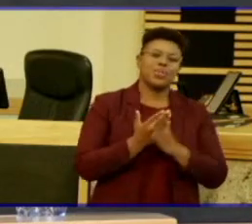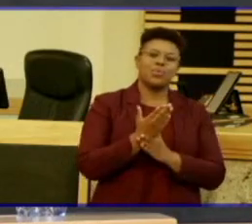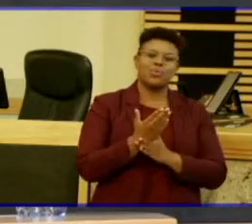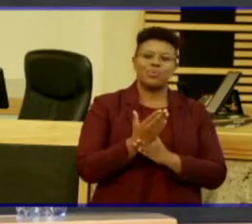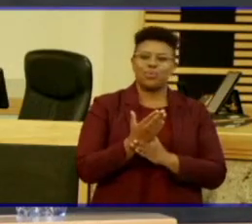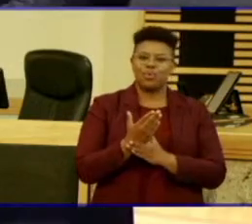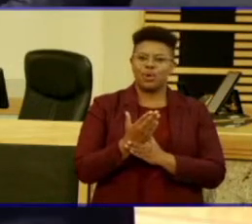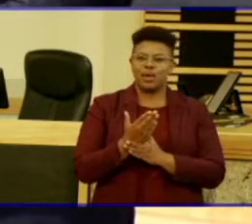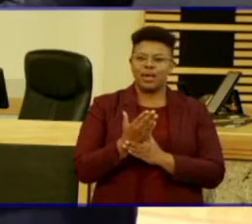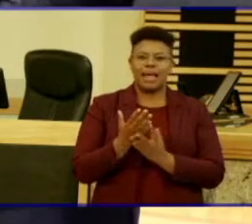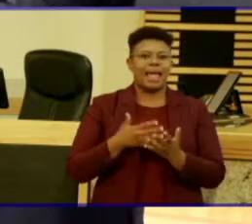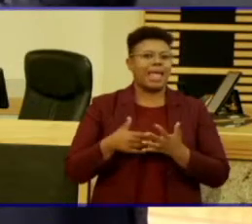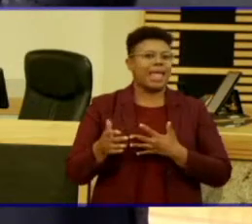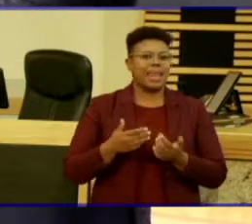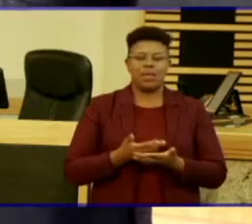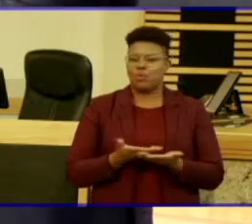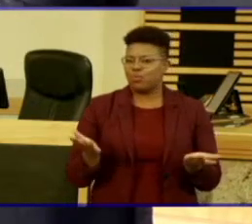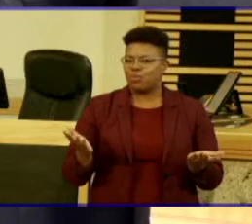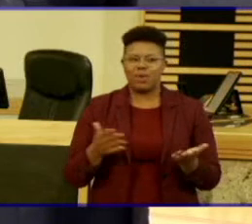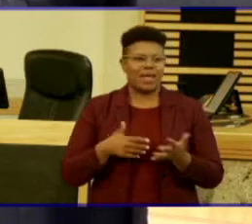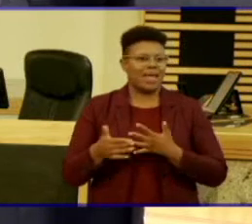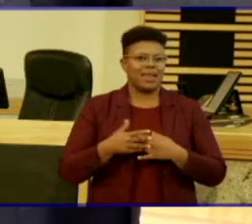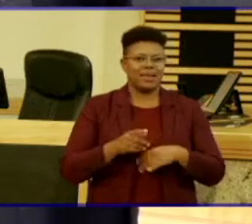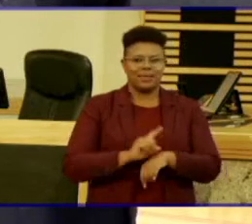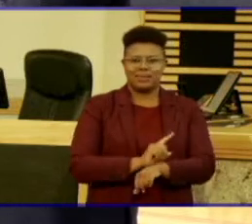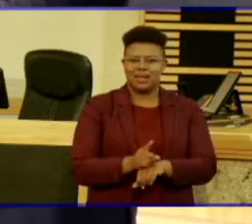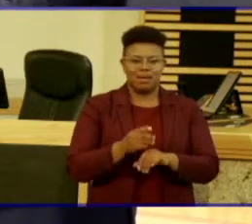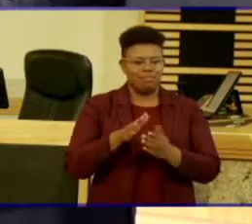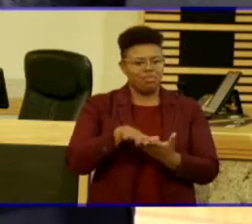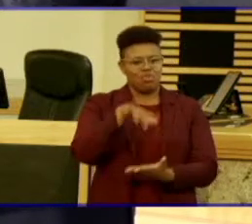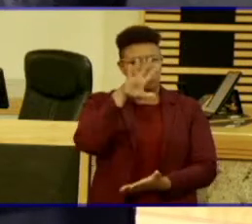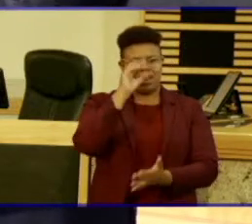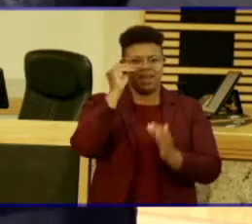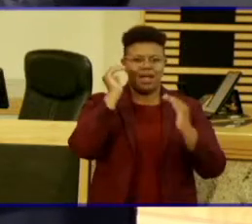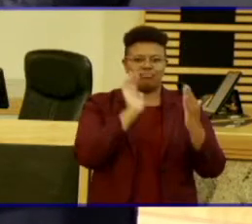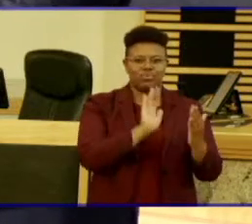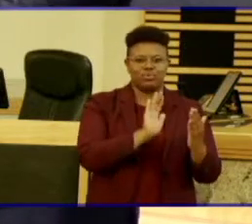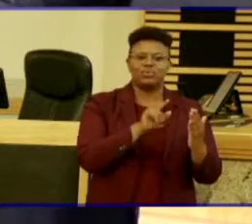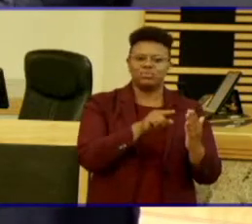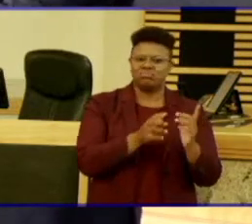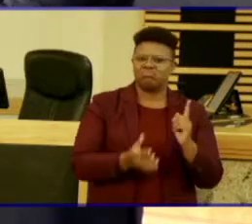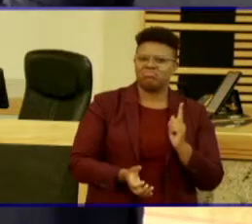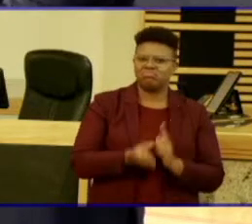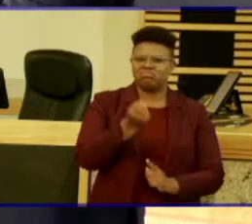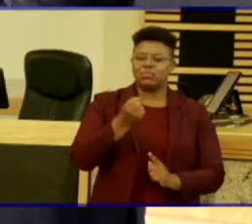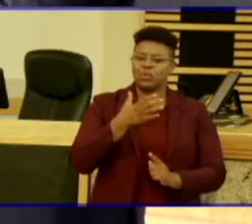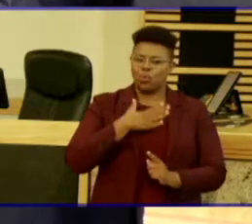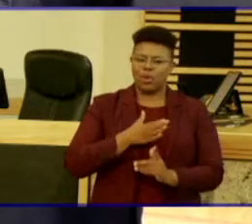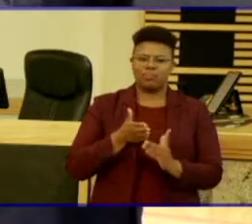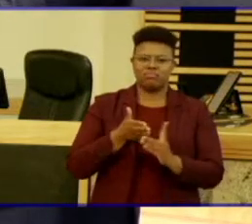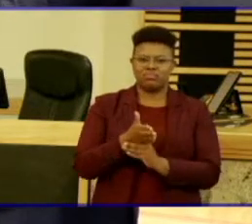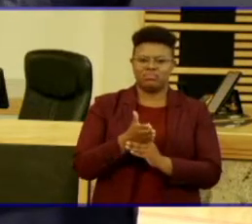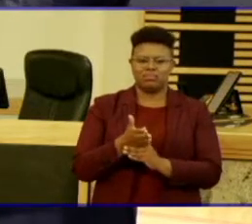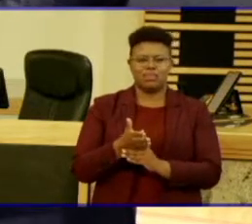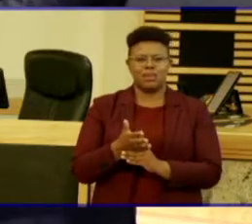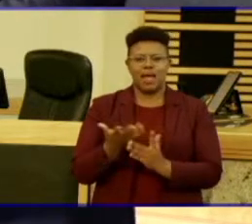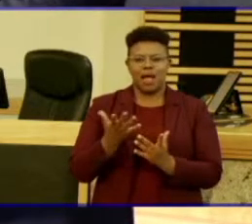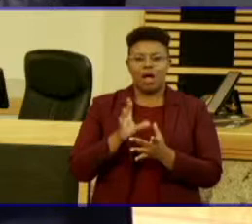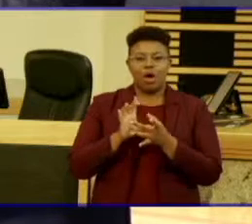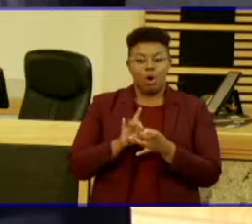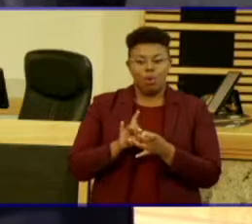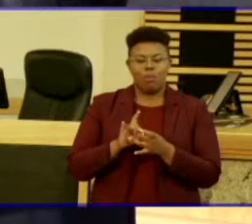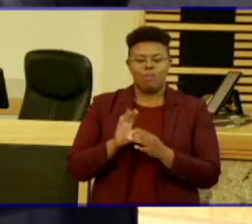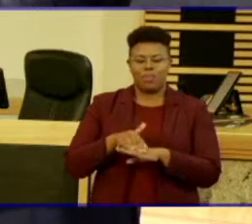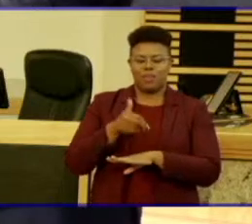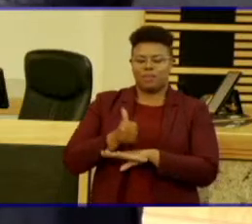anywhere, anytime learning approach, which was possible and achievable through our intervention in support of home-based